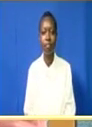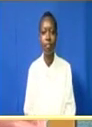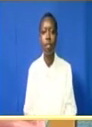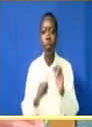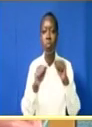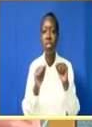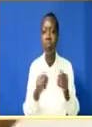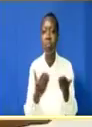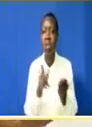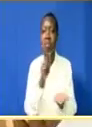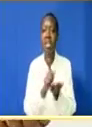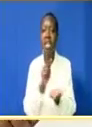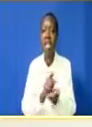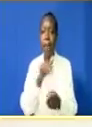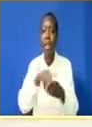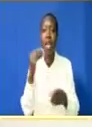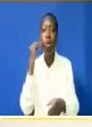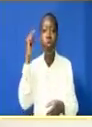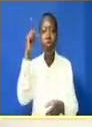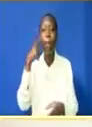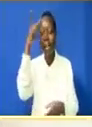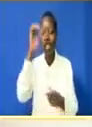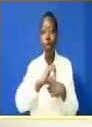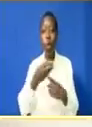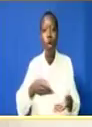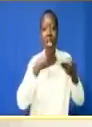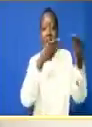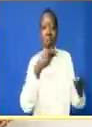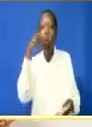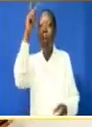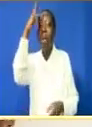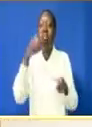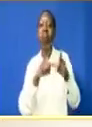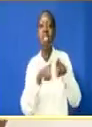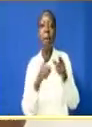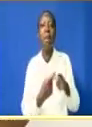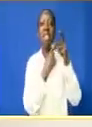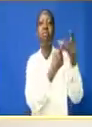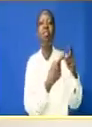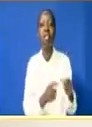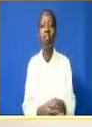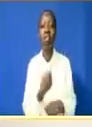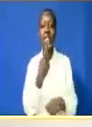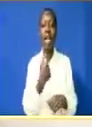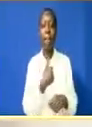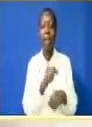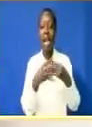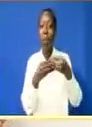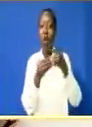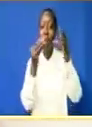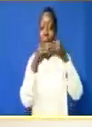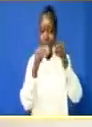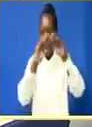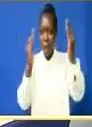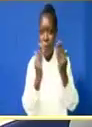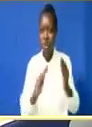parents' home and given it to your parents as a gift or your guardian. Well, and tell them, I made this for you. I'm to gonna put make